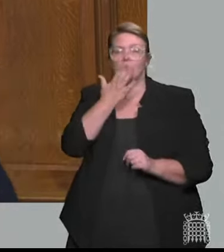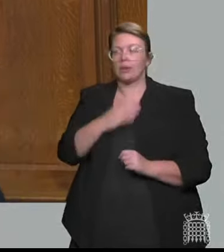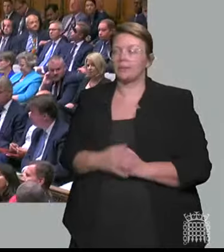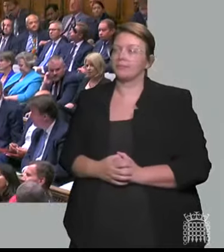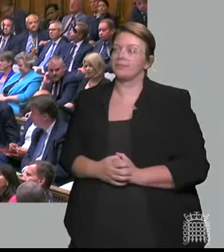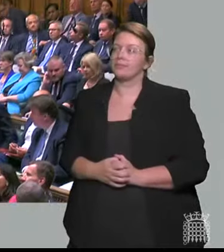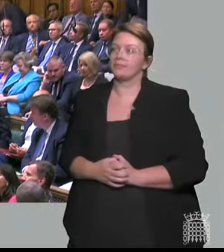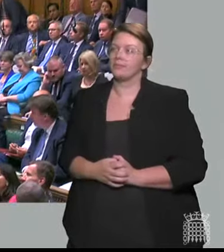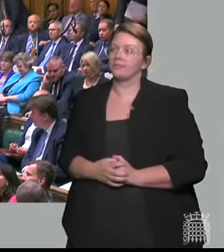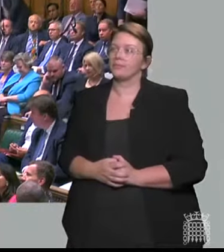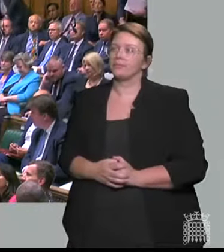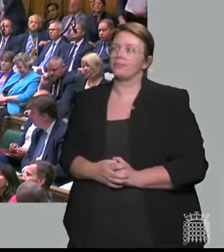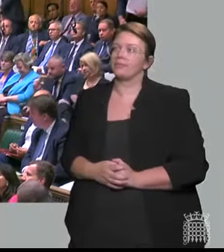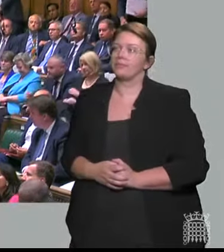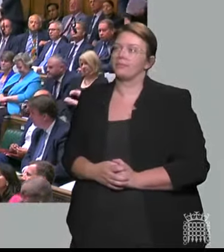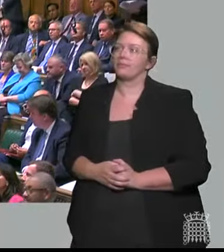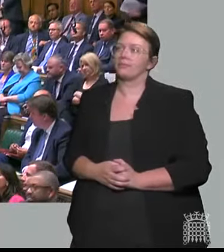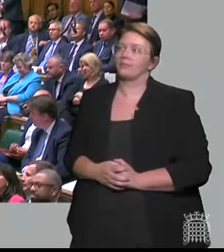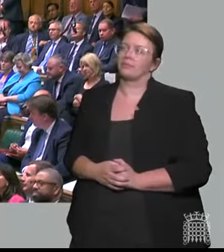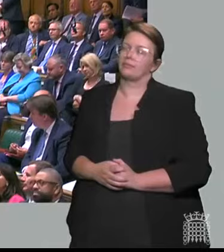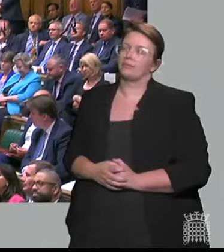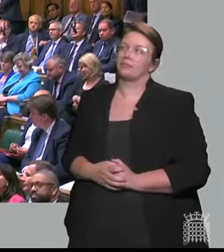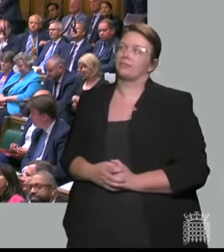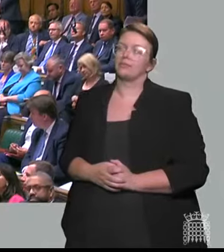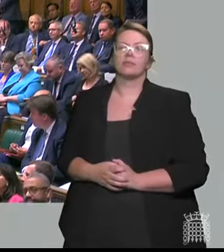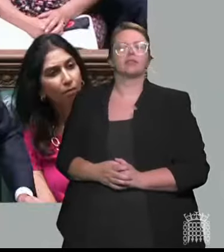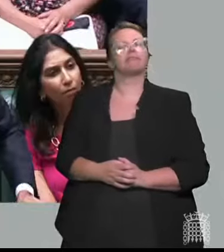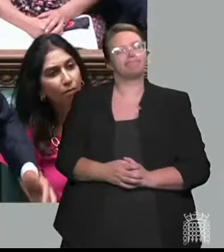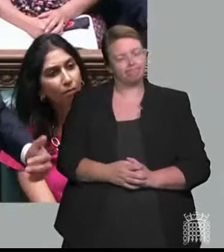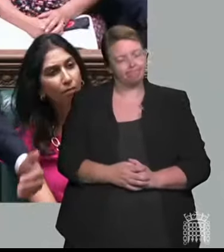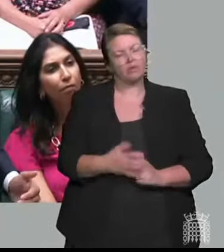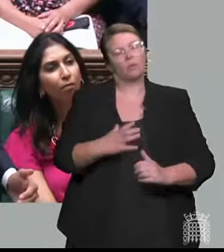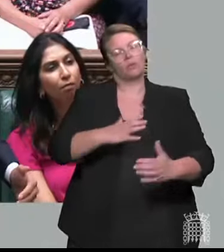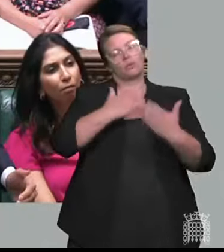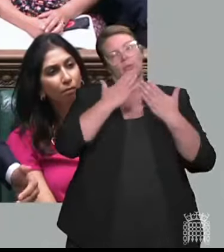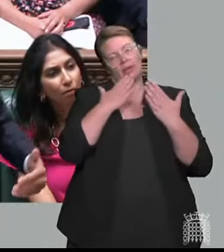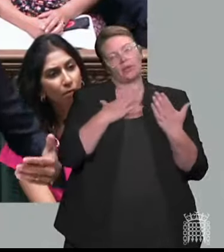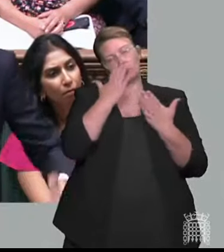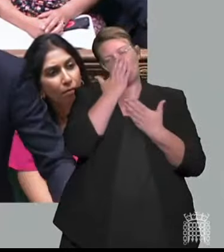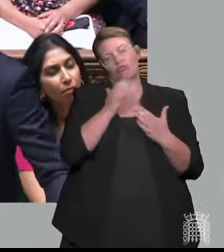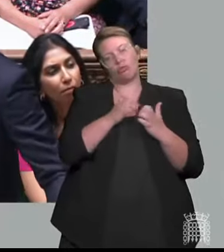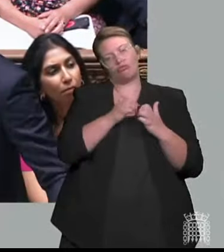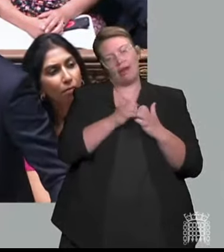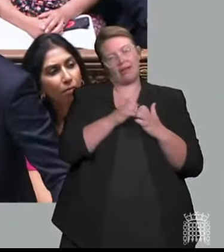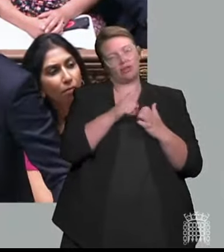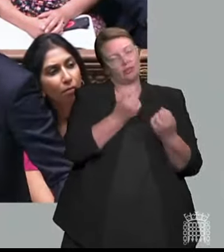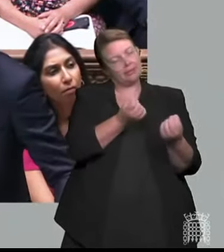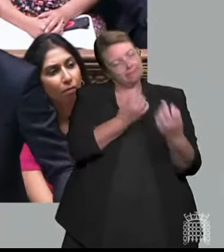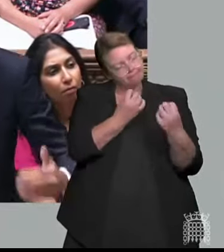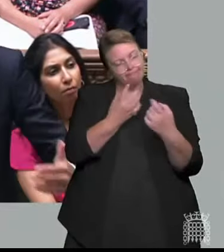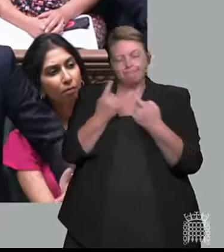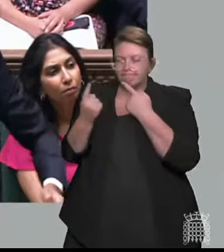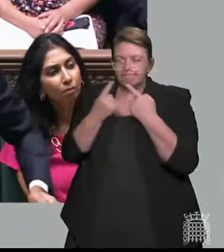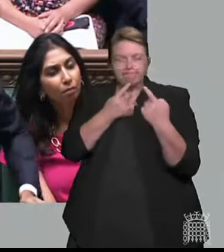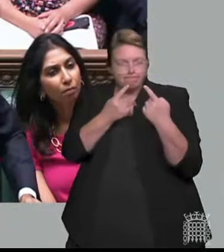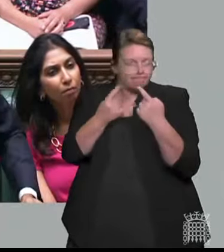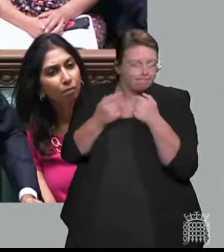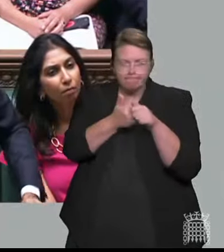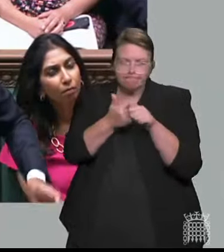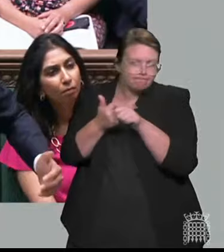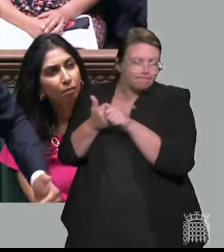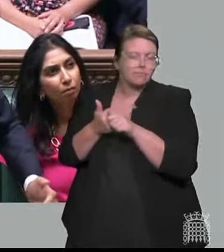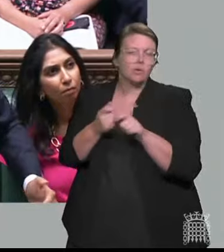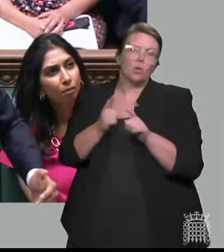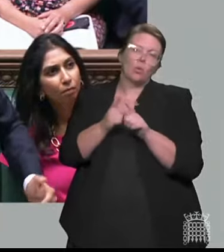this. Can I first of all start by thanking my right honourable friend for the engagement constructively that she's had with the department, and indeed